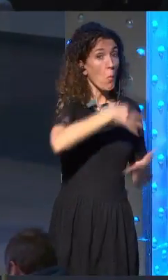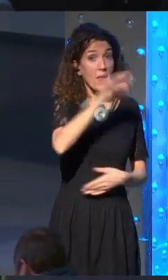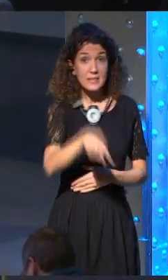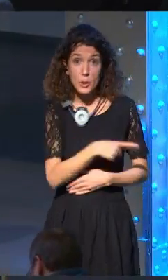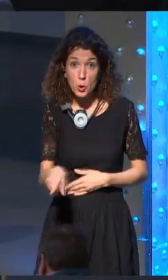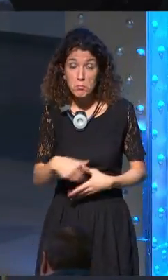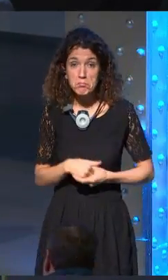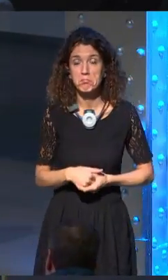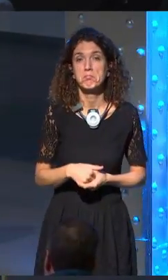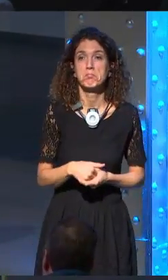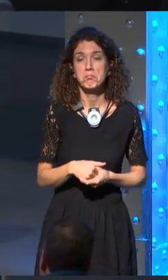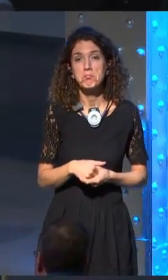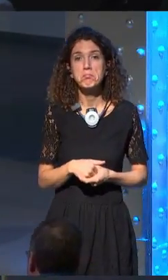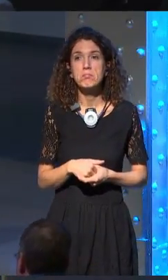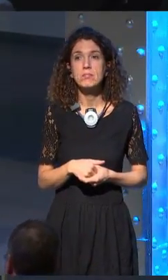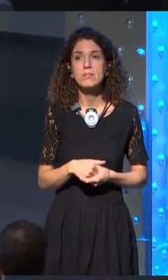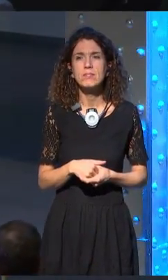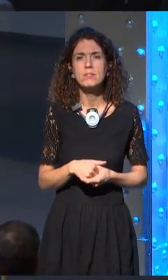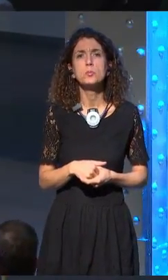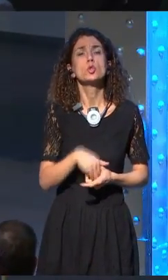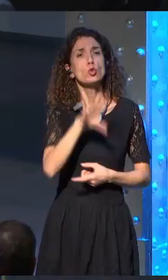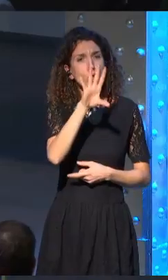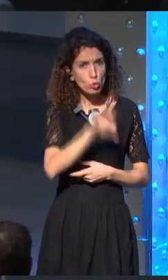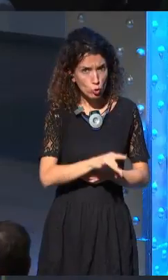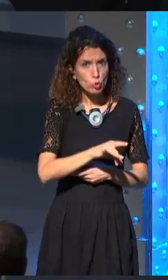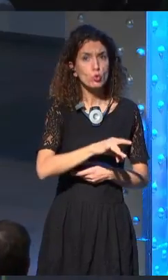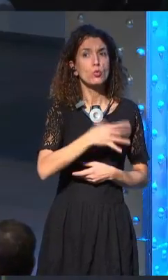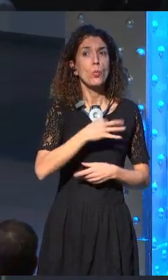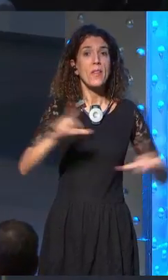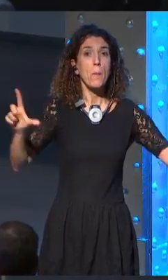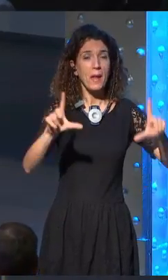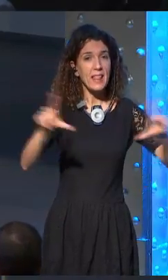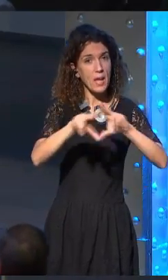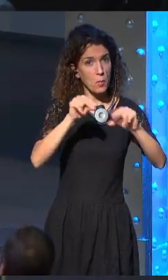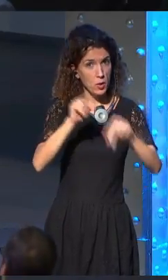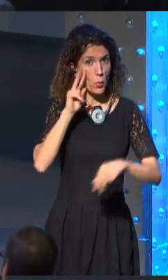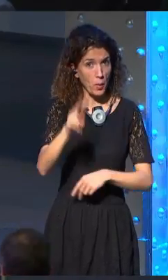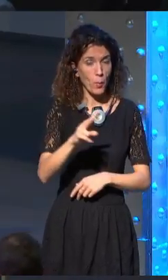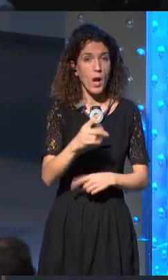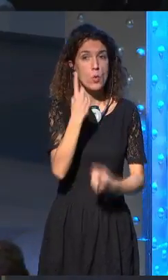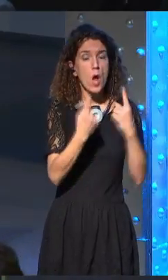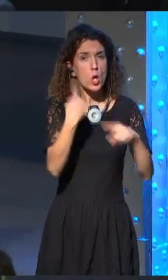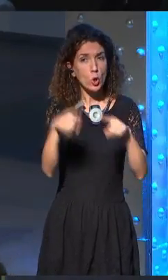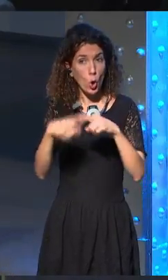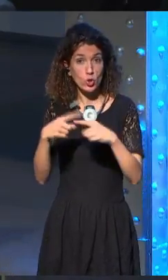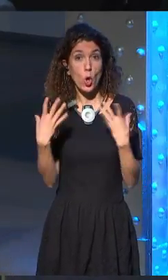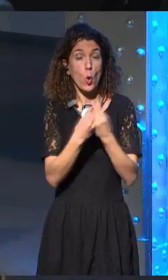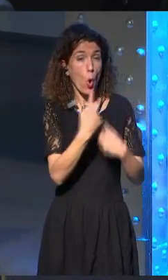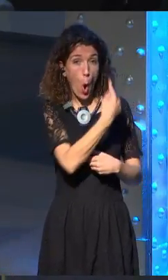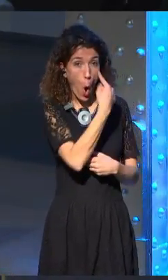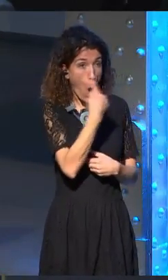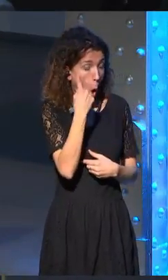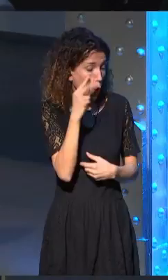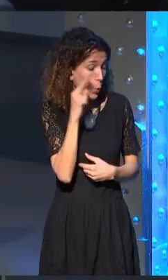the city. See them on a video screen. The things you could see with your naked eye, with